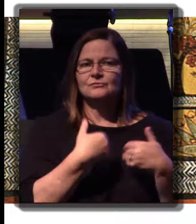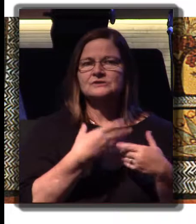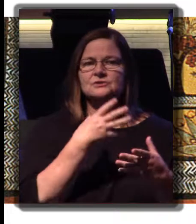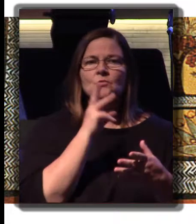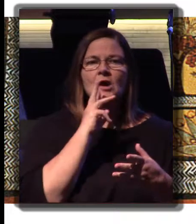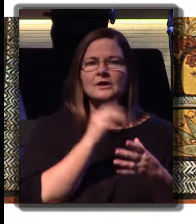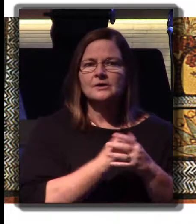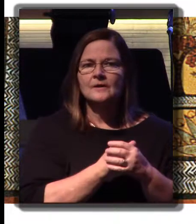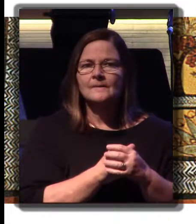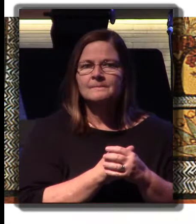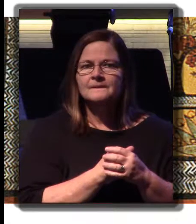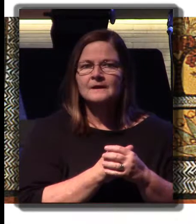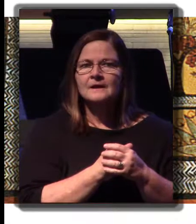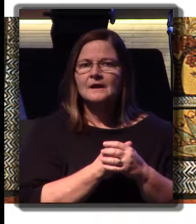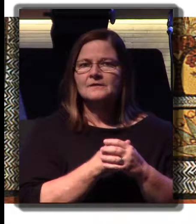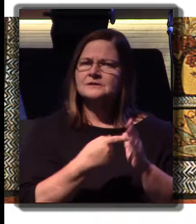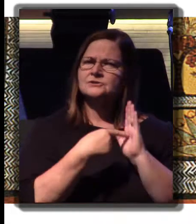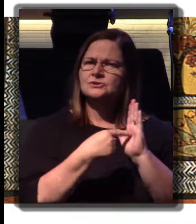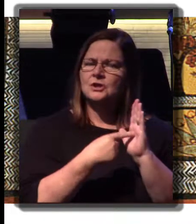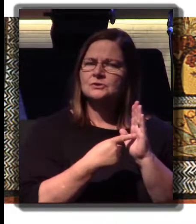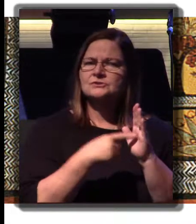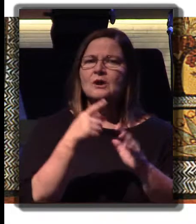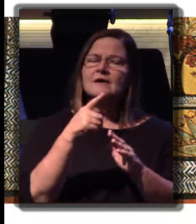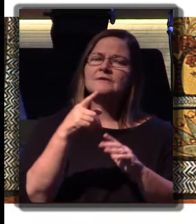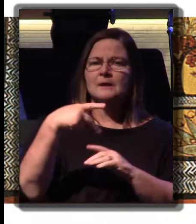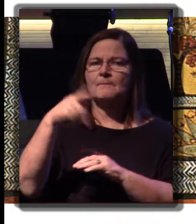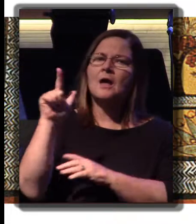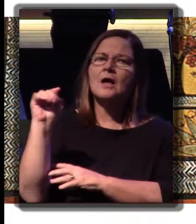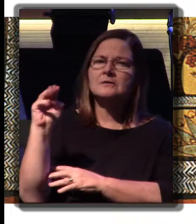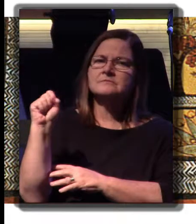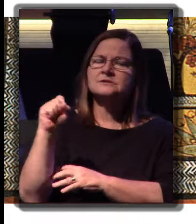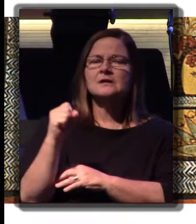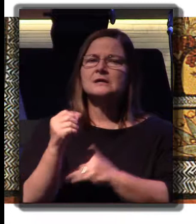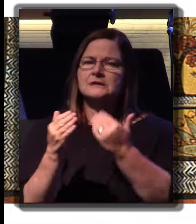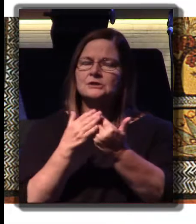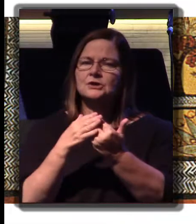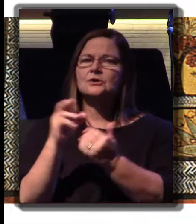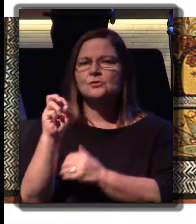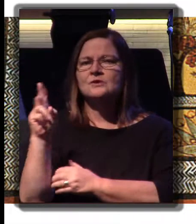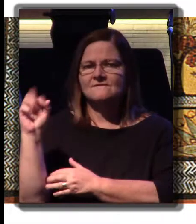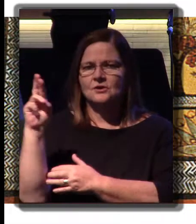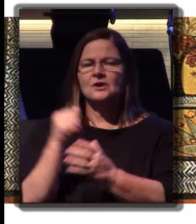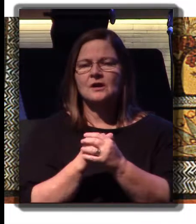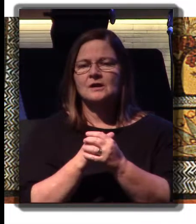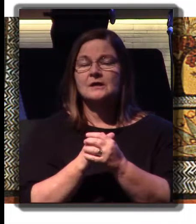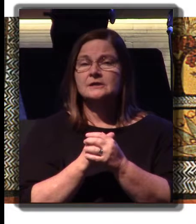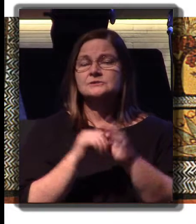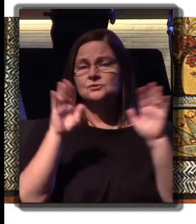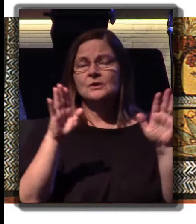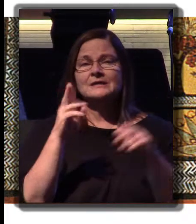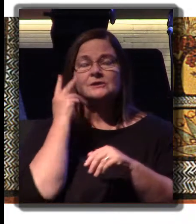bank where their roots could reach the water supply. And paintings from Egypt, like this one, depict thriving